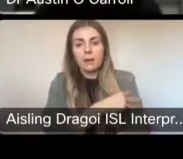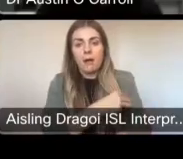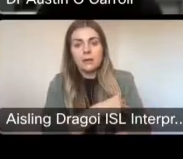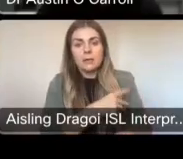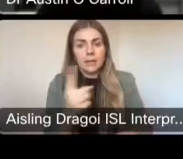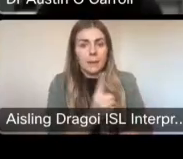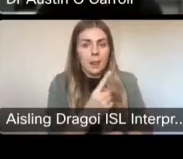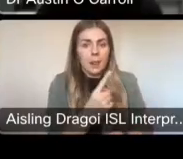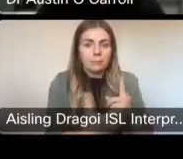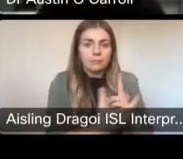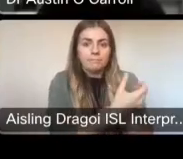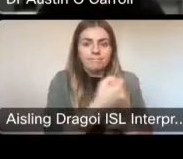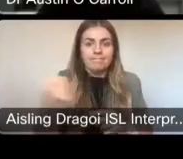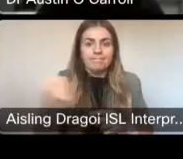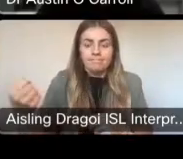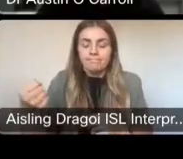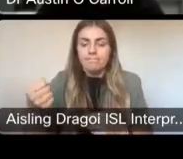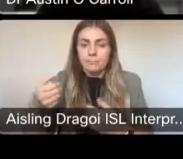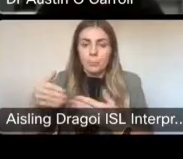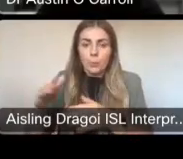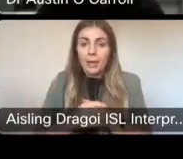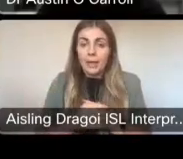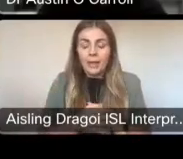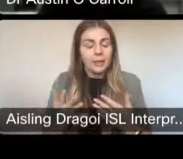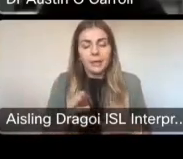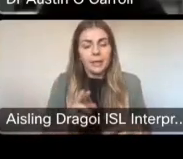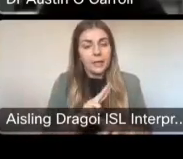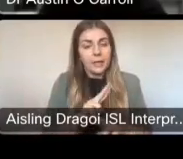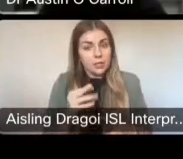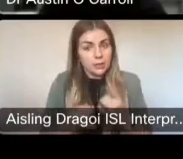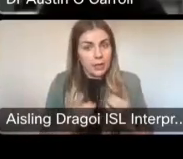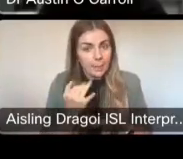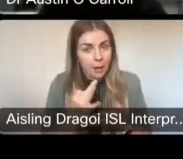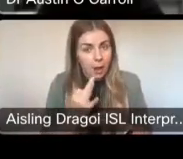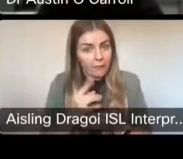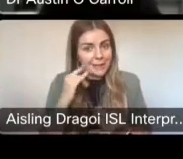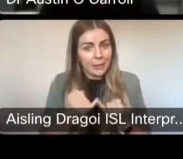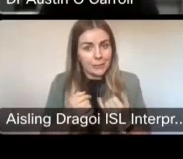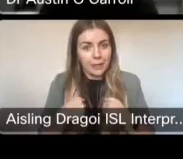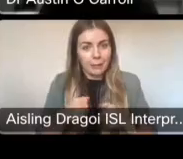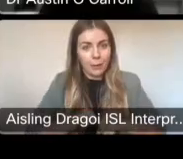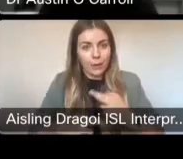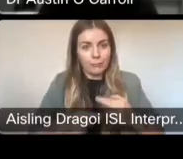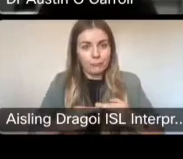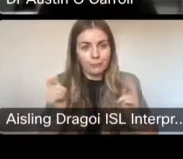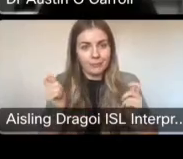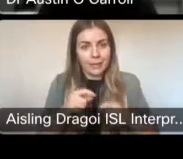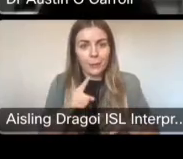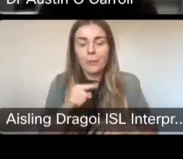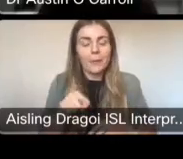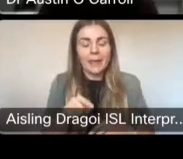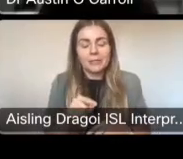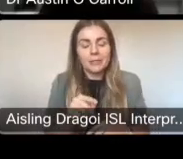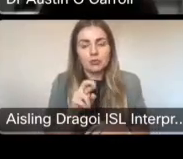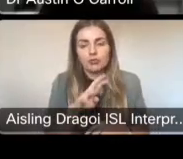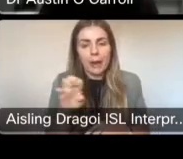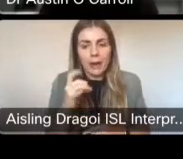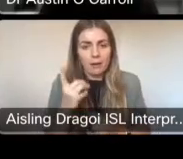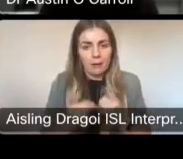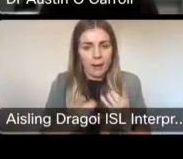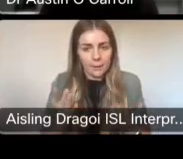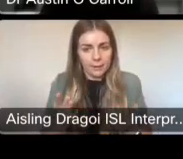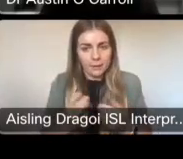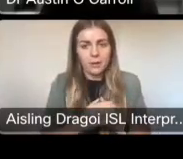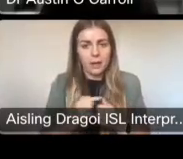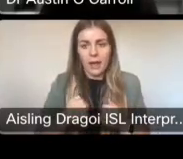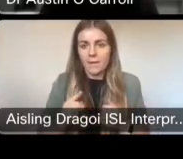I'm really proud. Now, this doesn't happen often because I want to be sure it just sounds like my waiting room. This doesn't happen extremely rarely. I've only